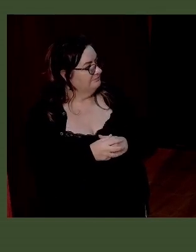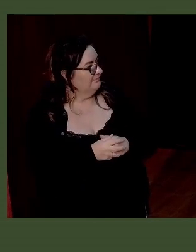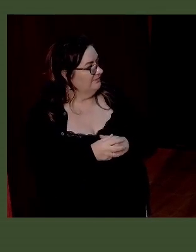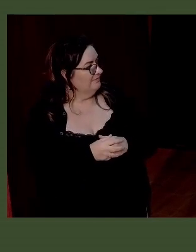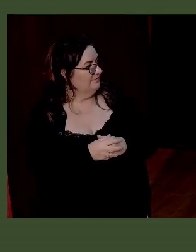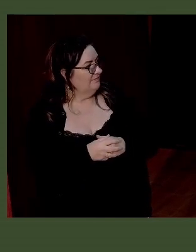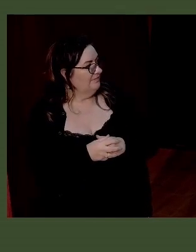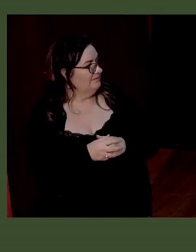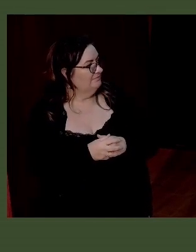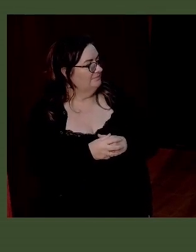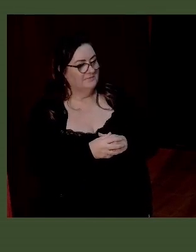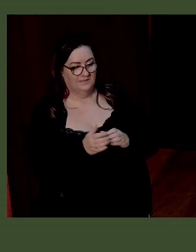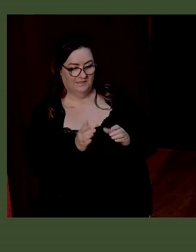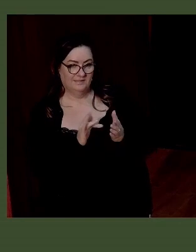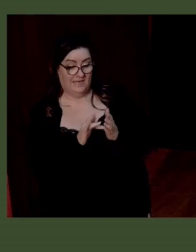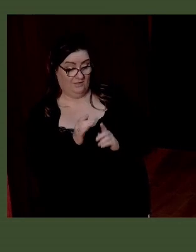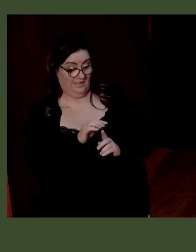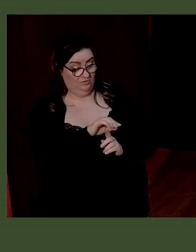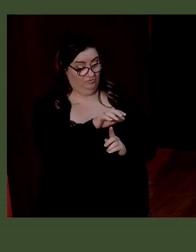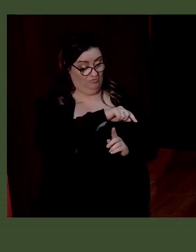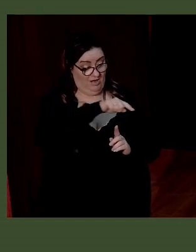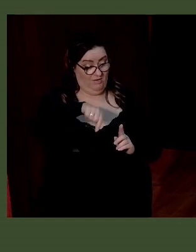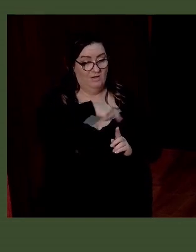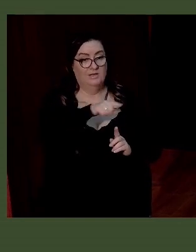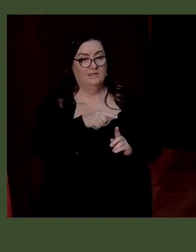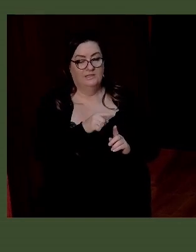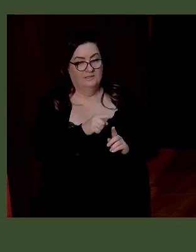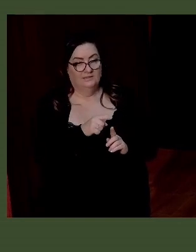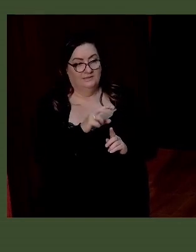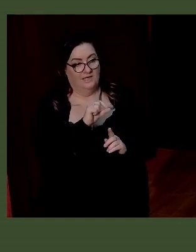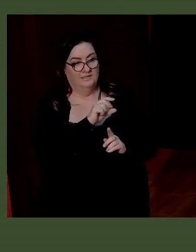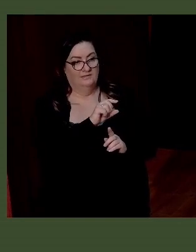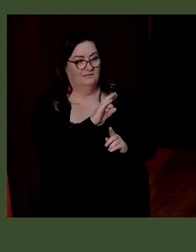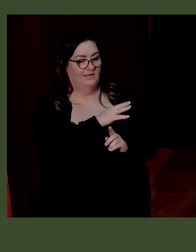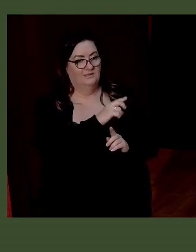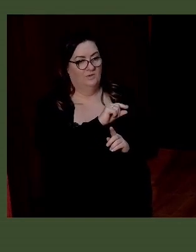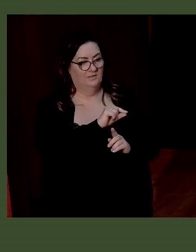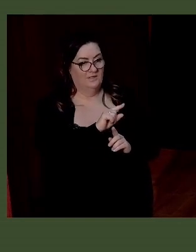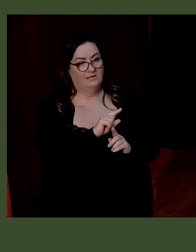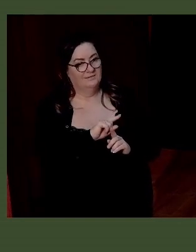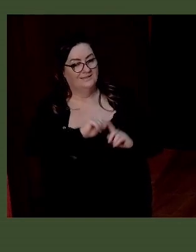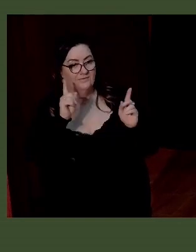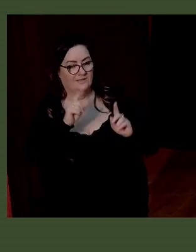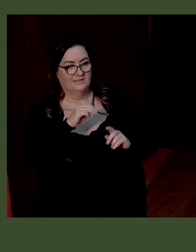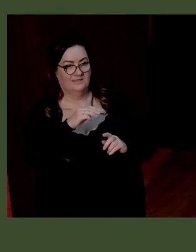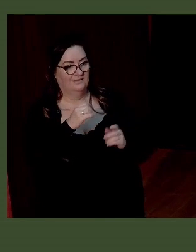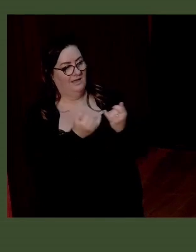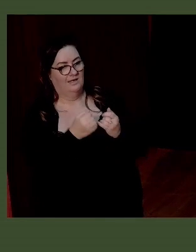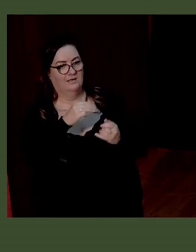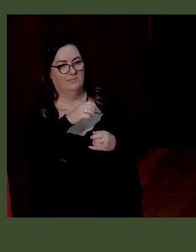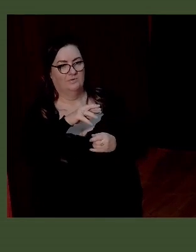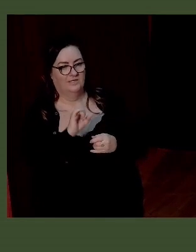The suburban developments of the 1930s were not as diverse as Marino. Design